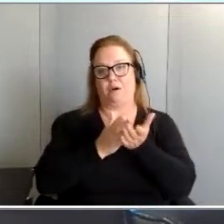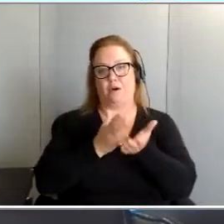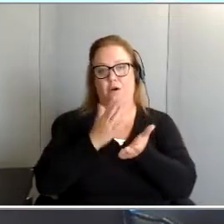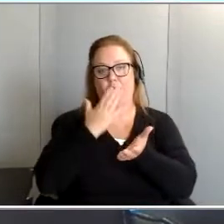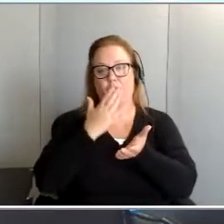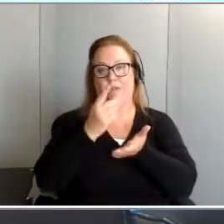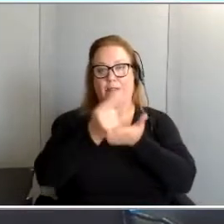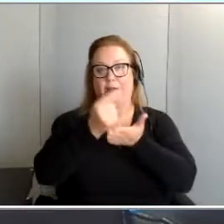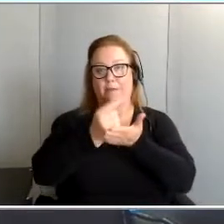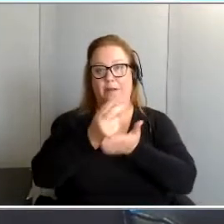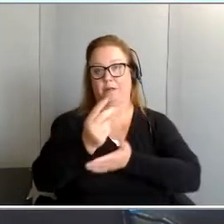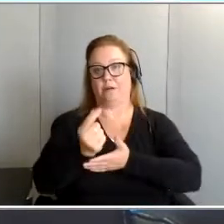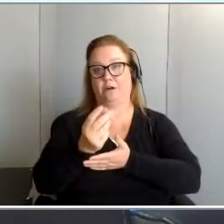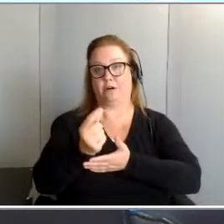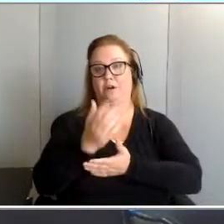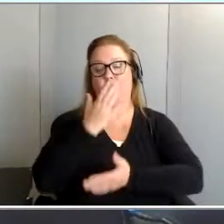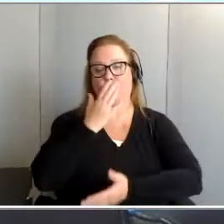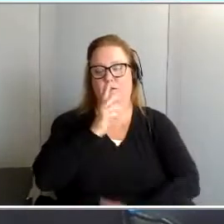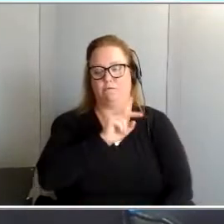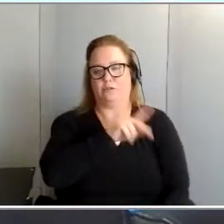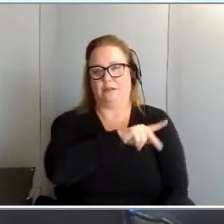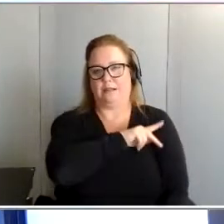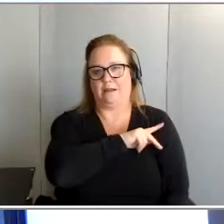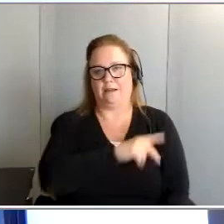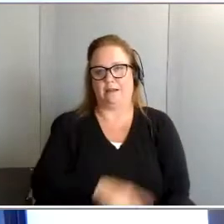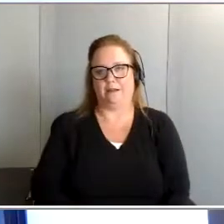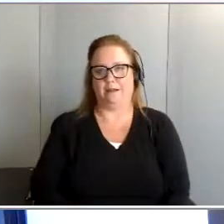are just a good temperament. I'm sending my kids to your house for the weekend. Do you